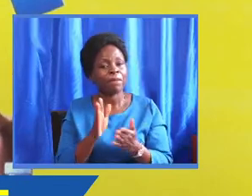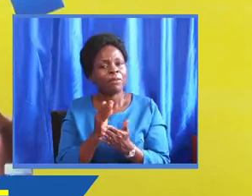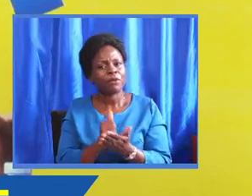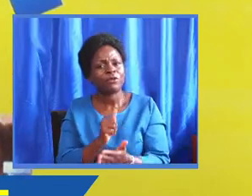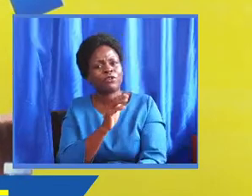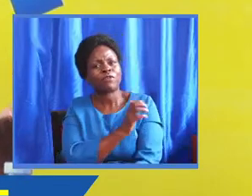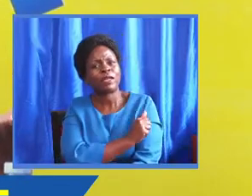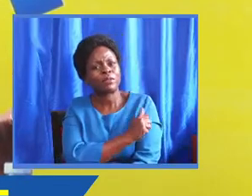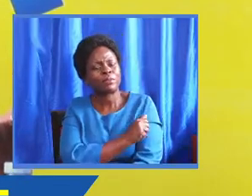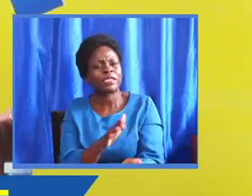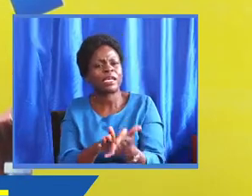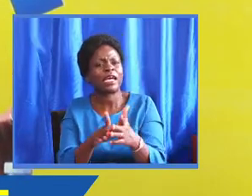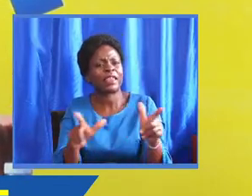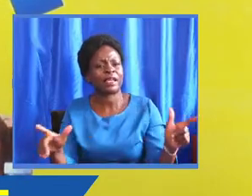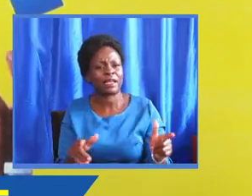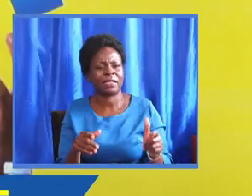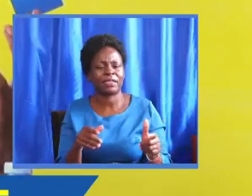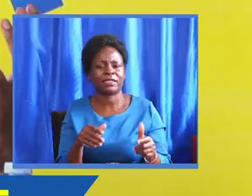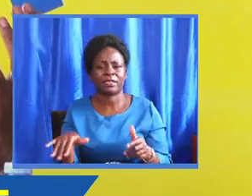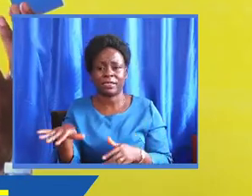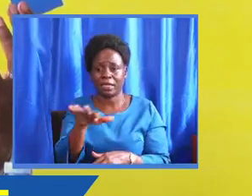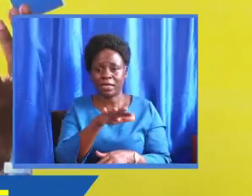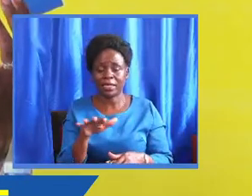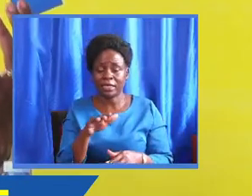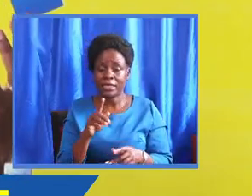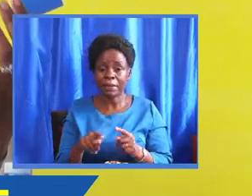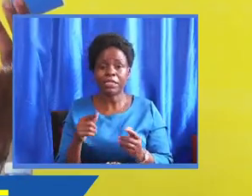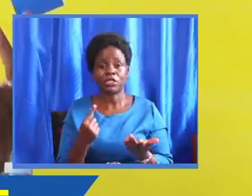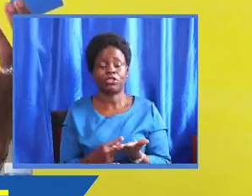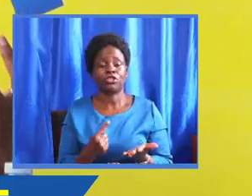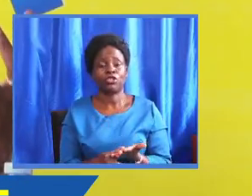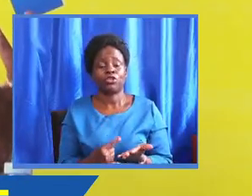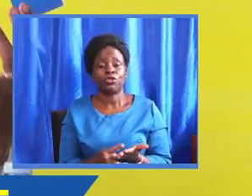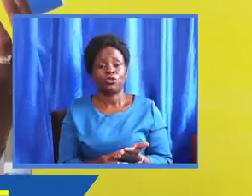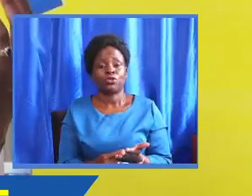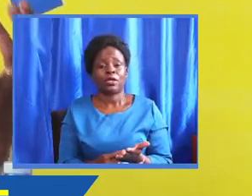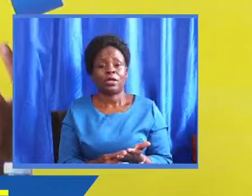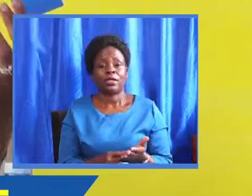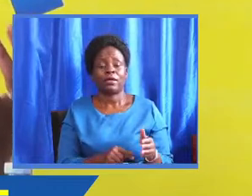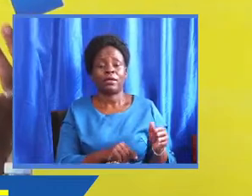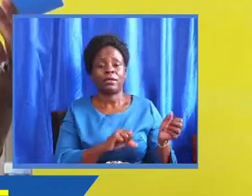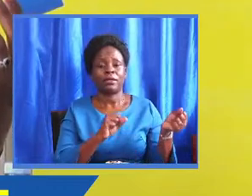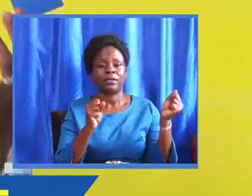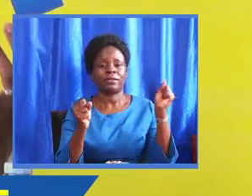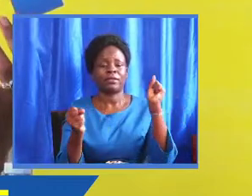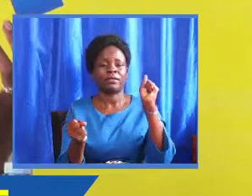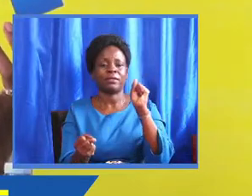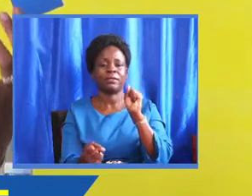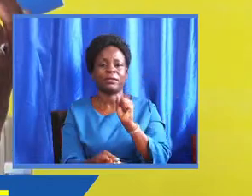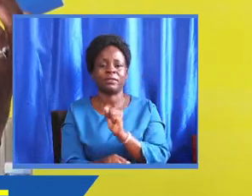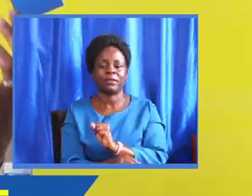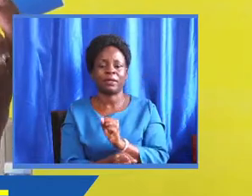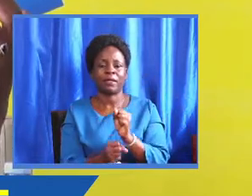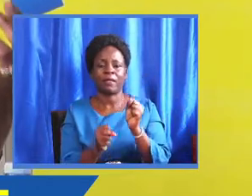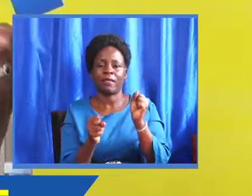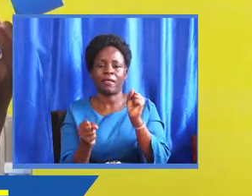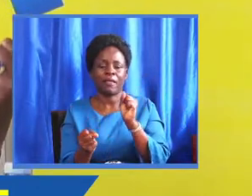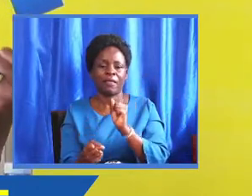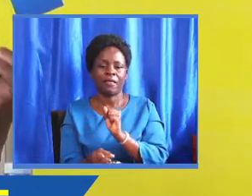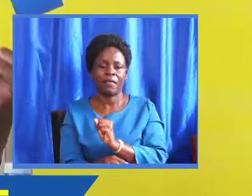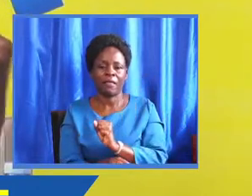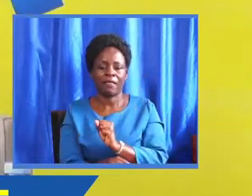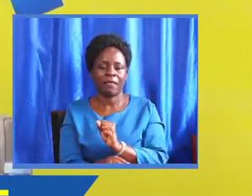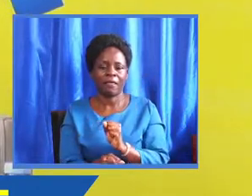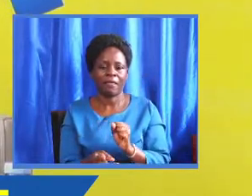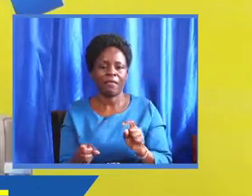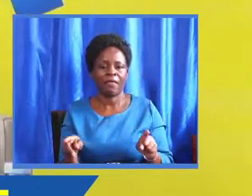pressure on the land in the city. But Uganda is migrating, the rural to urban migration,